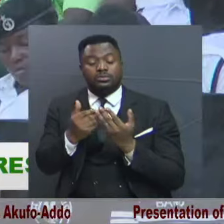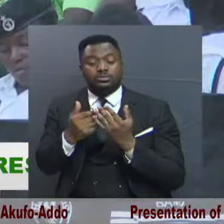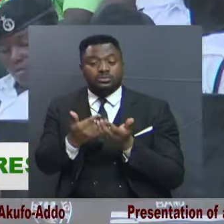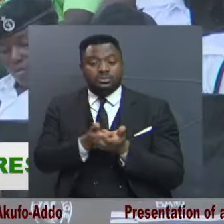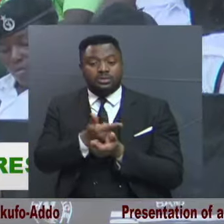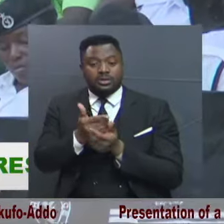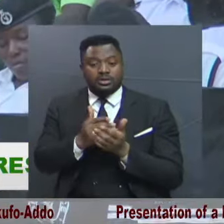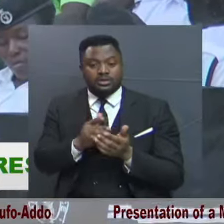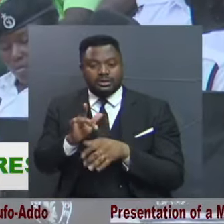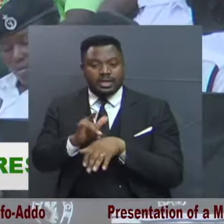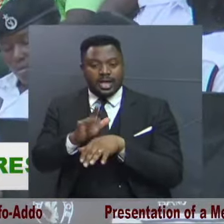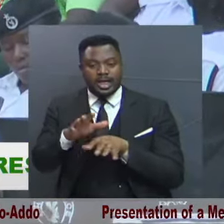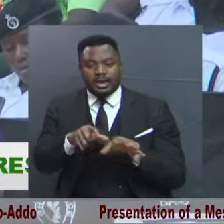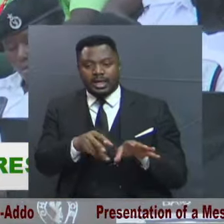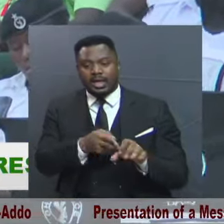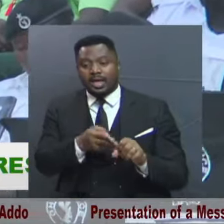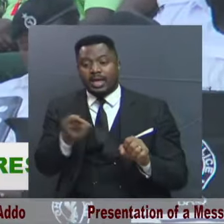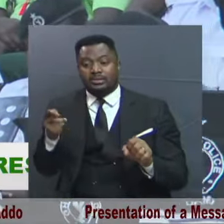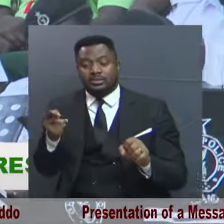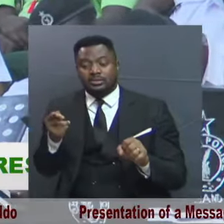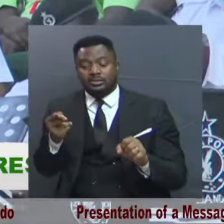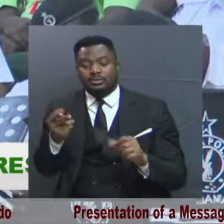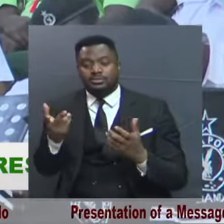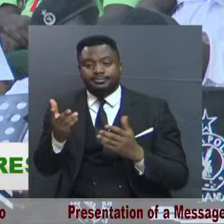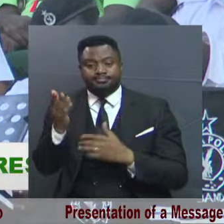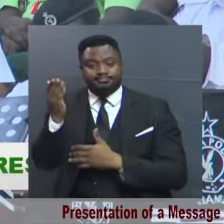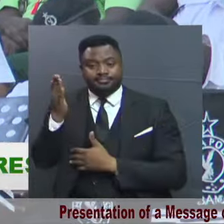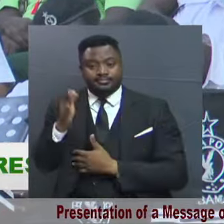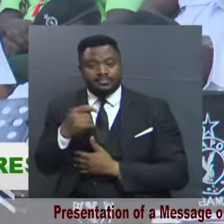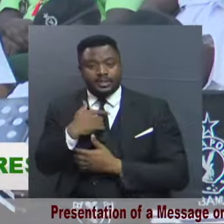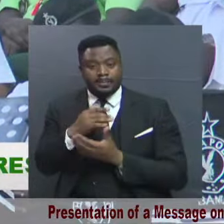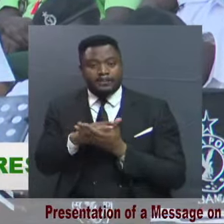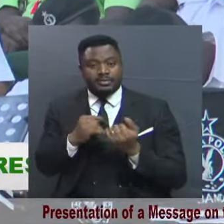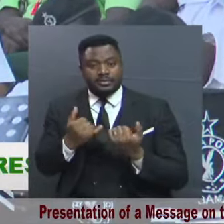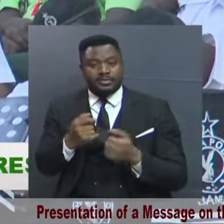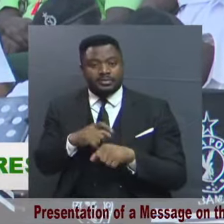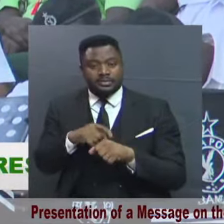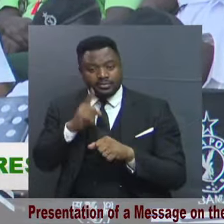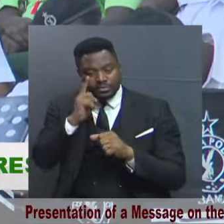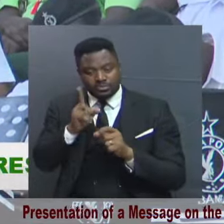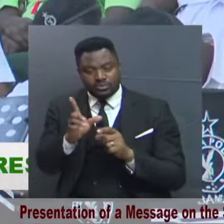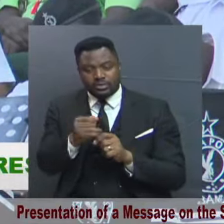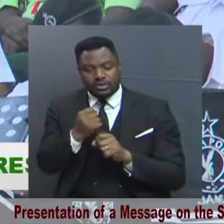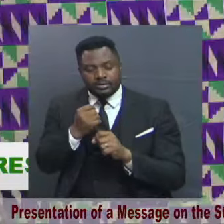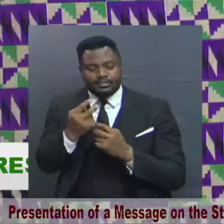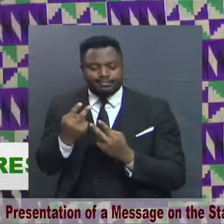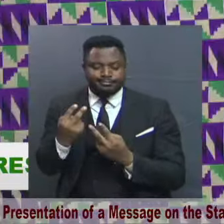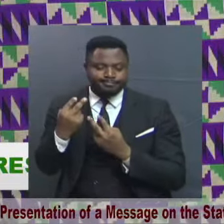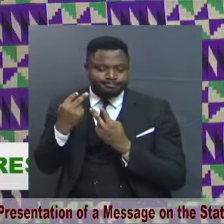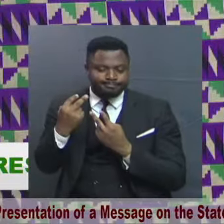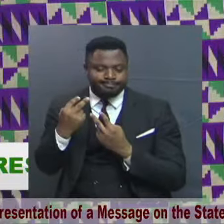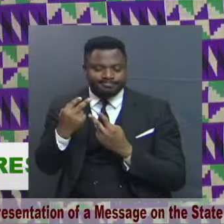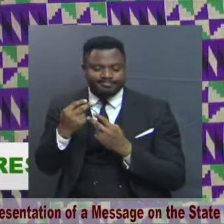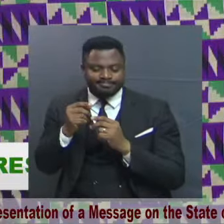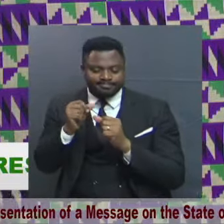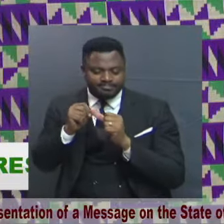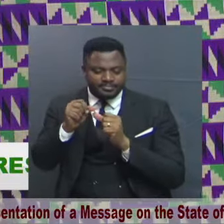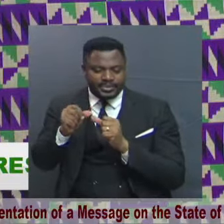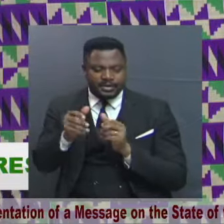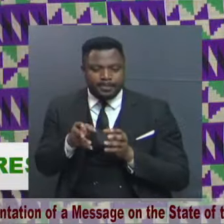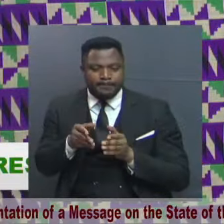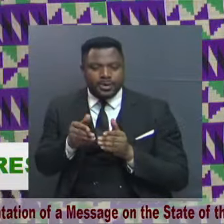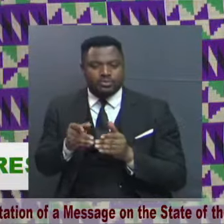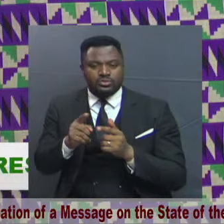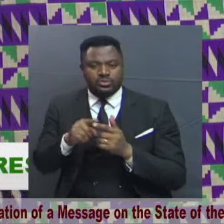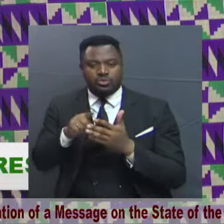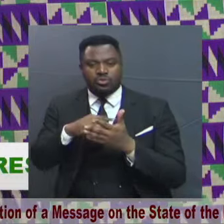early exit speaker I believe it is time for us to take a long-term farsighted approach